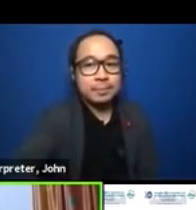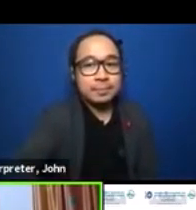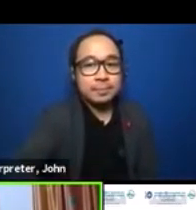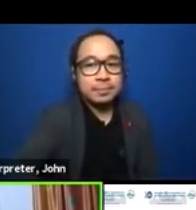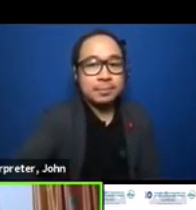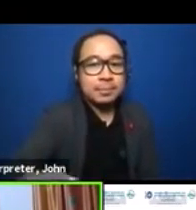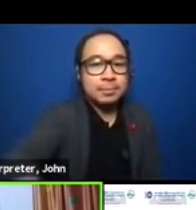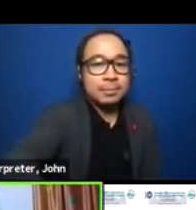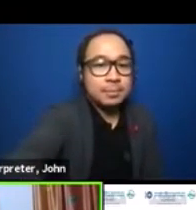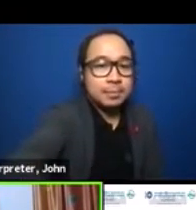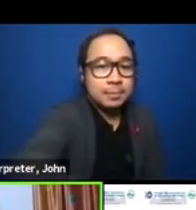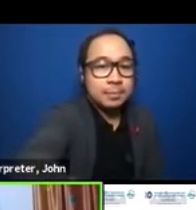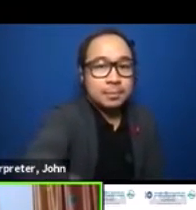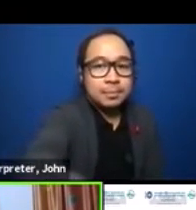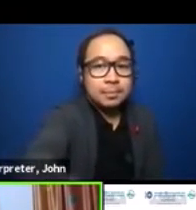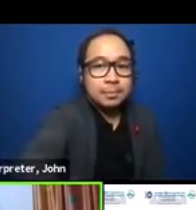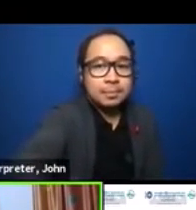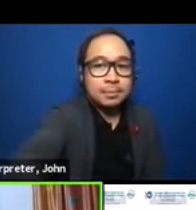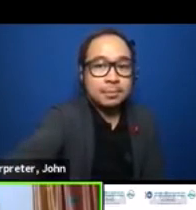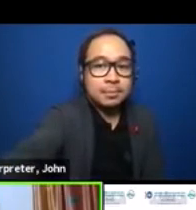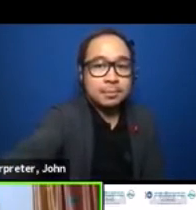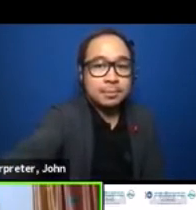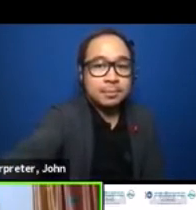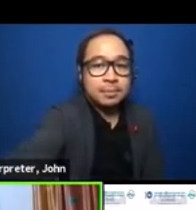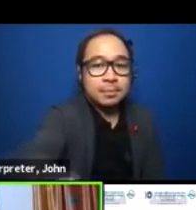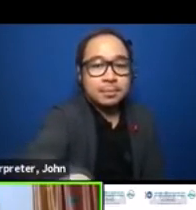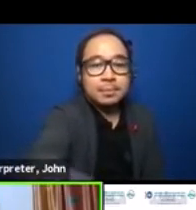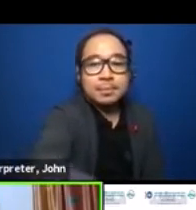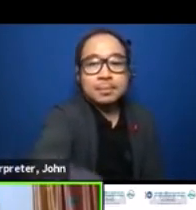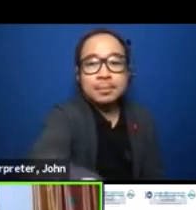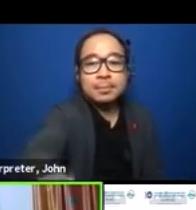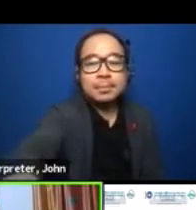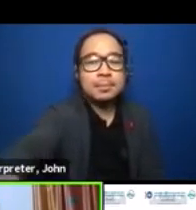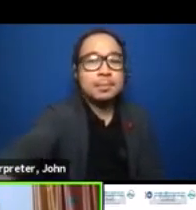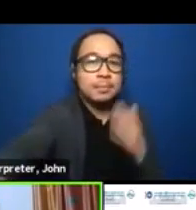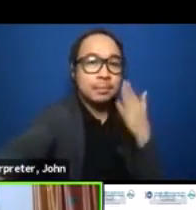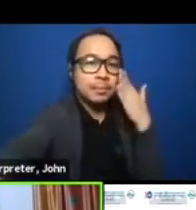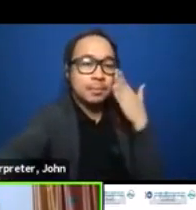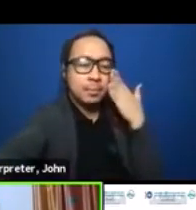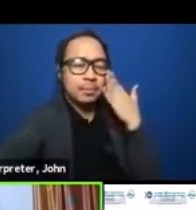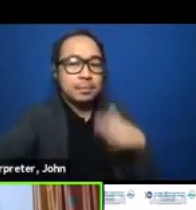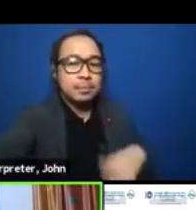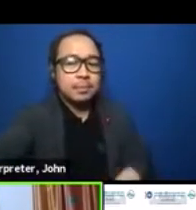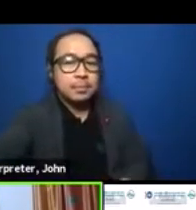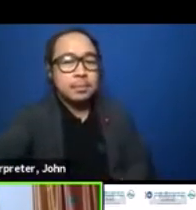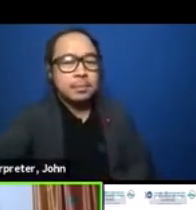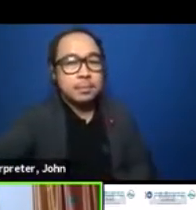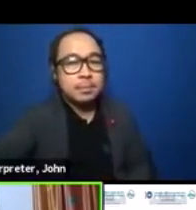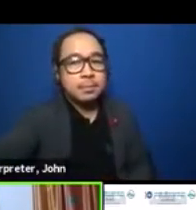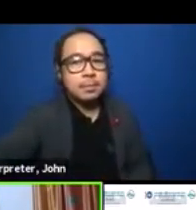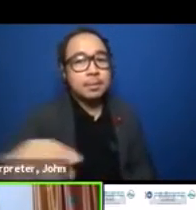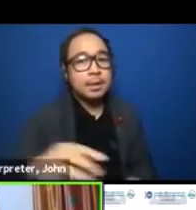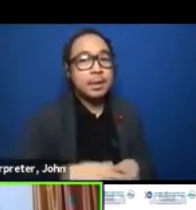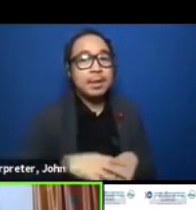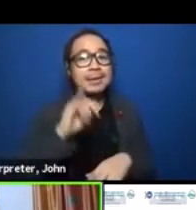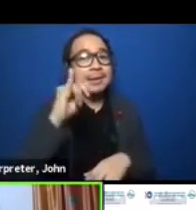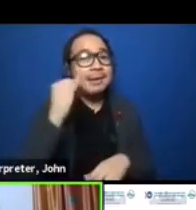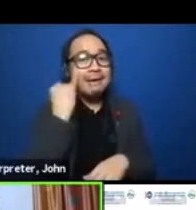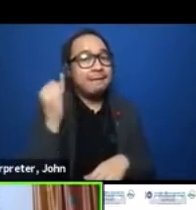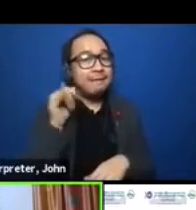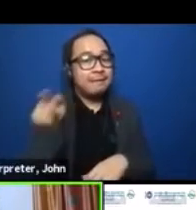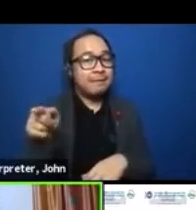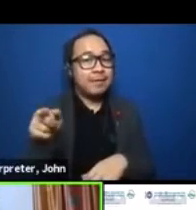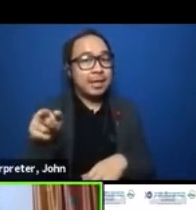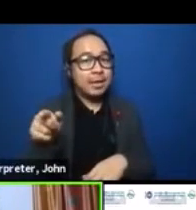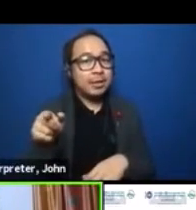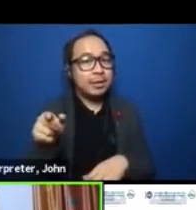question from Jay. If Sujata is still there, Jay